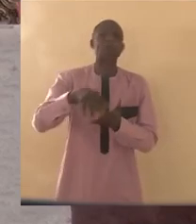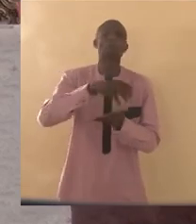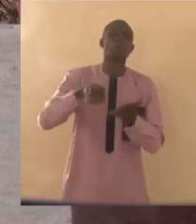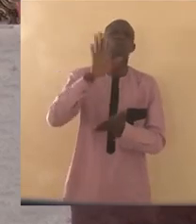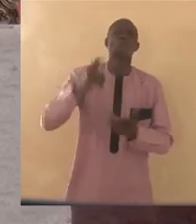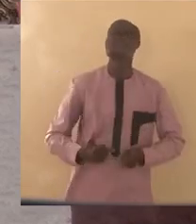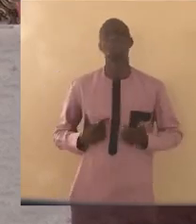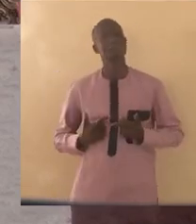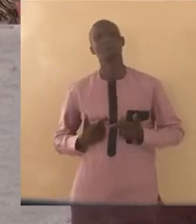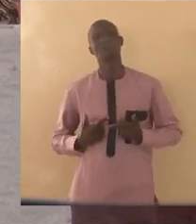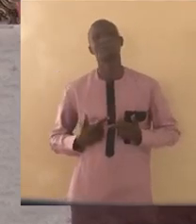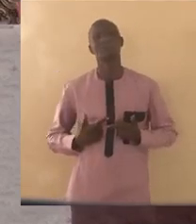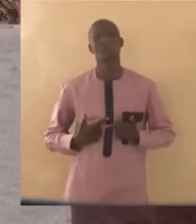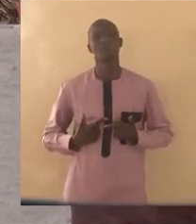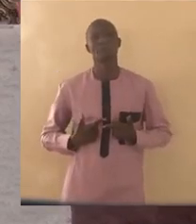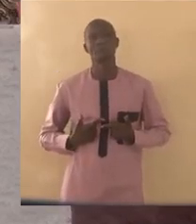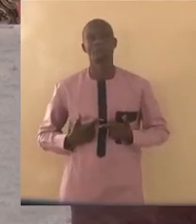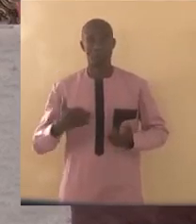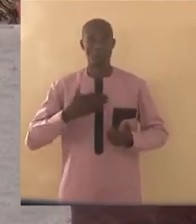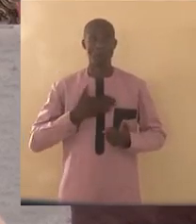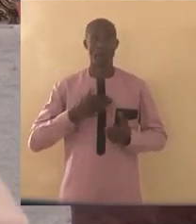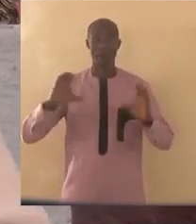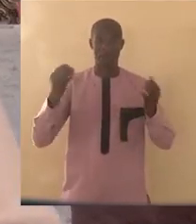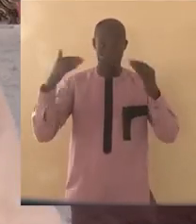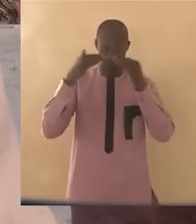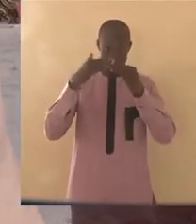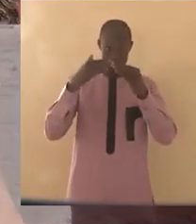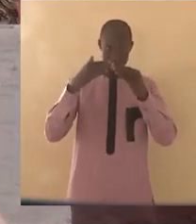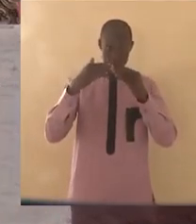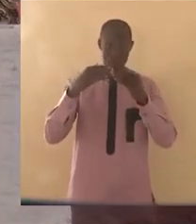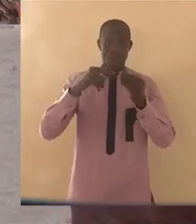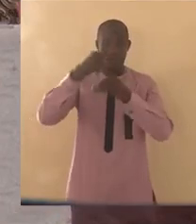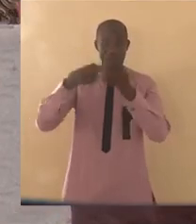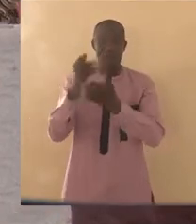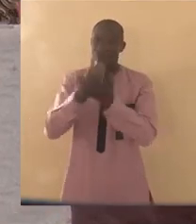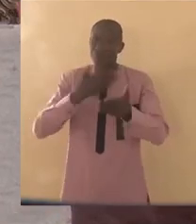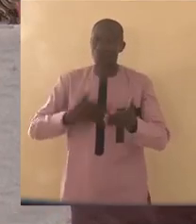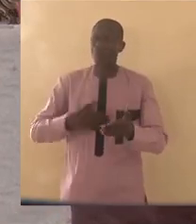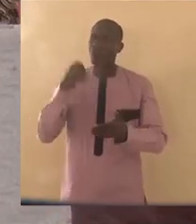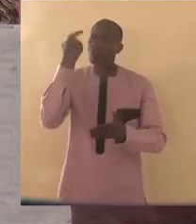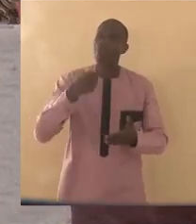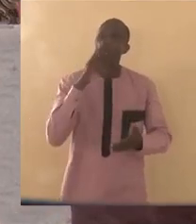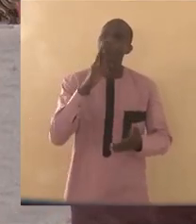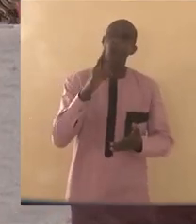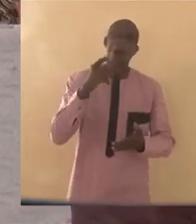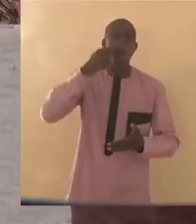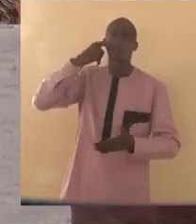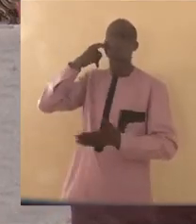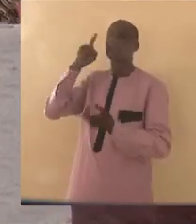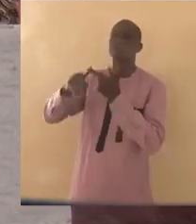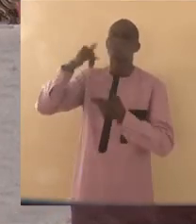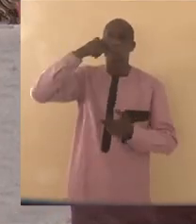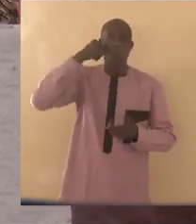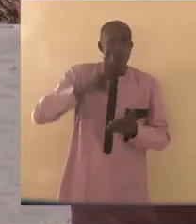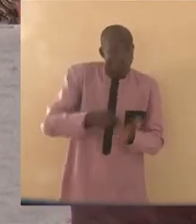up your life. My classmates just put something on the WhatsApp about people who are so addicted